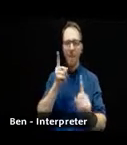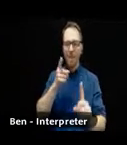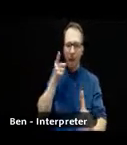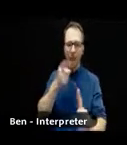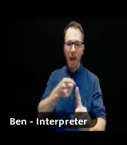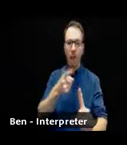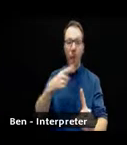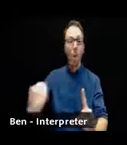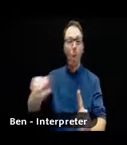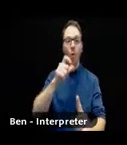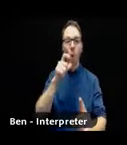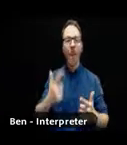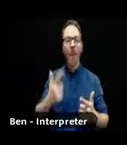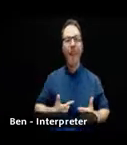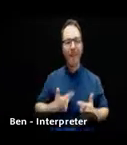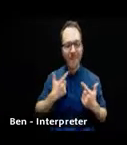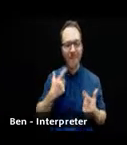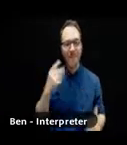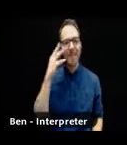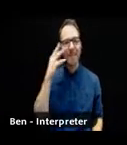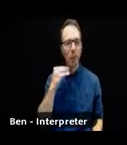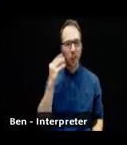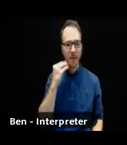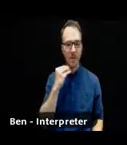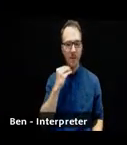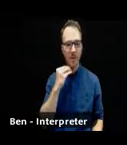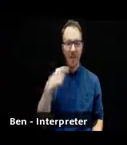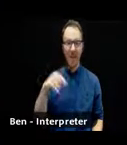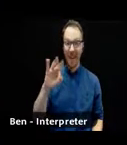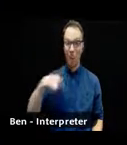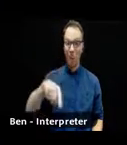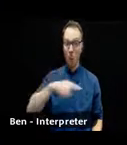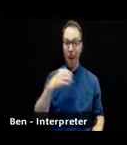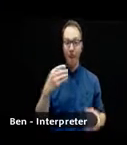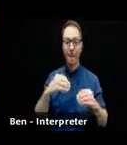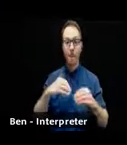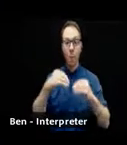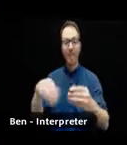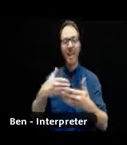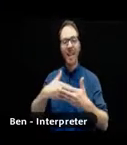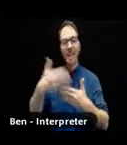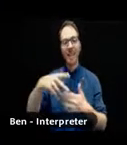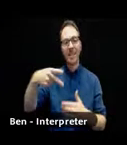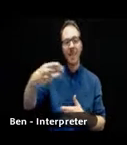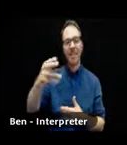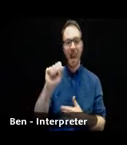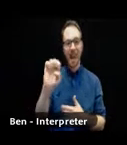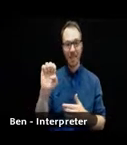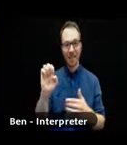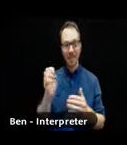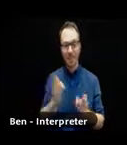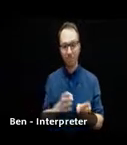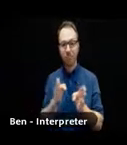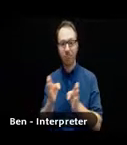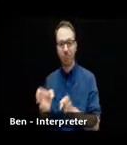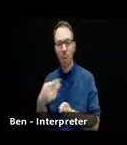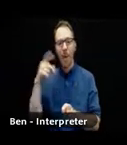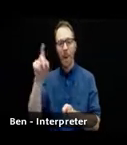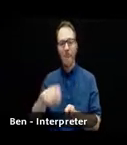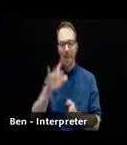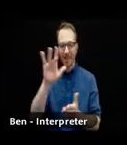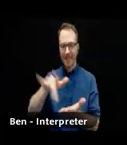lived experience. I think that if we are going to move on to the next phase of our movement building, that we need to center the